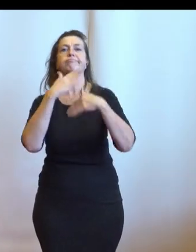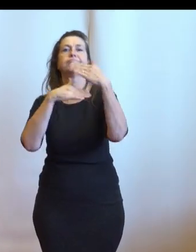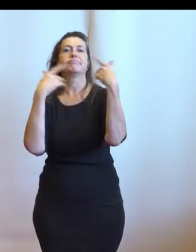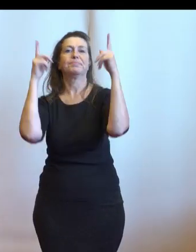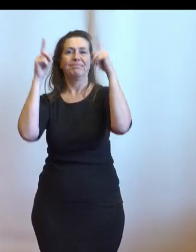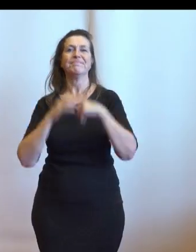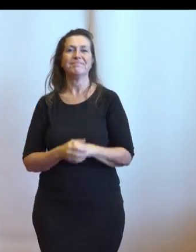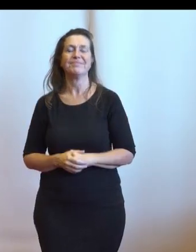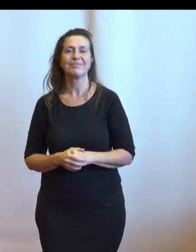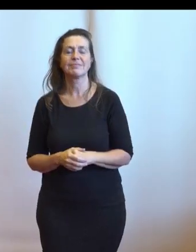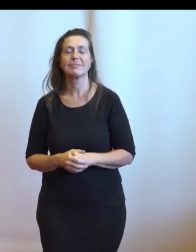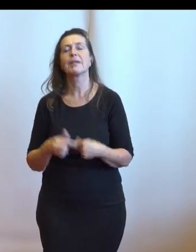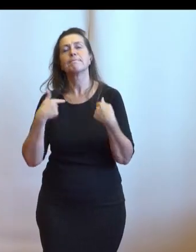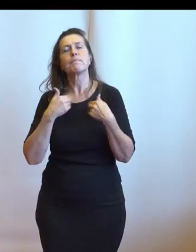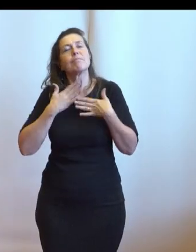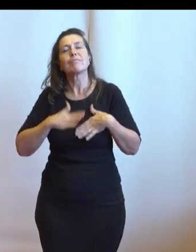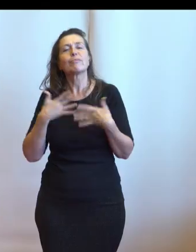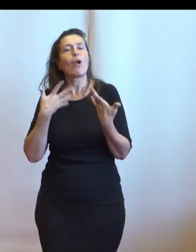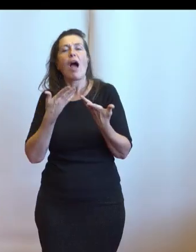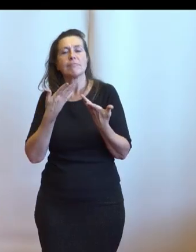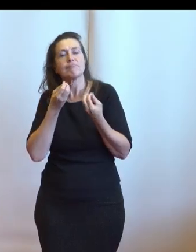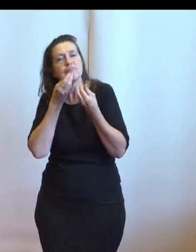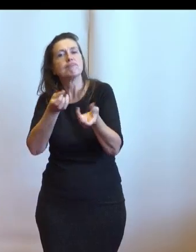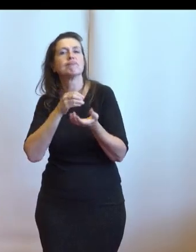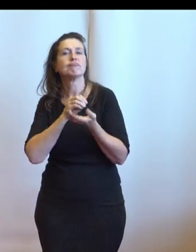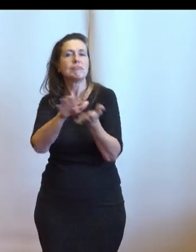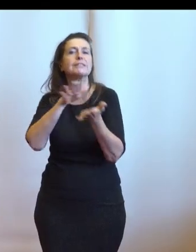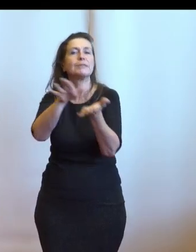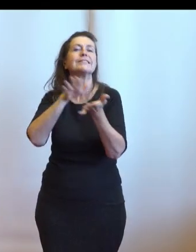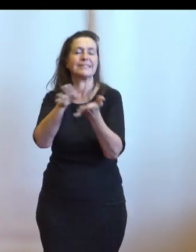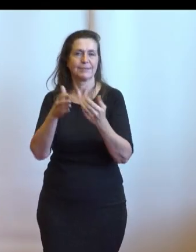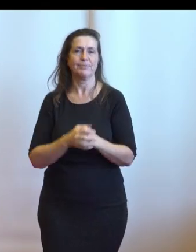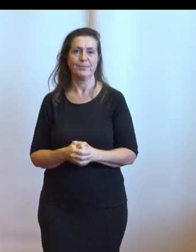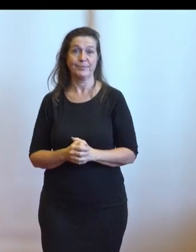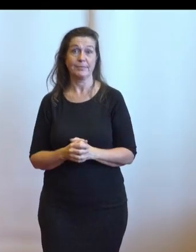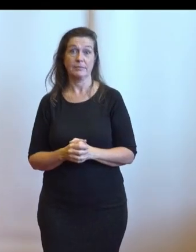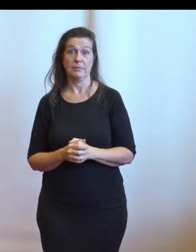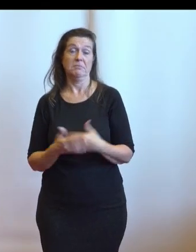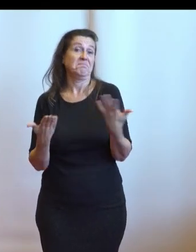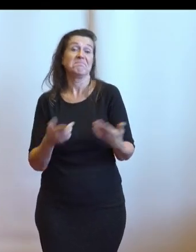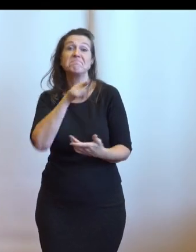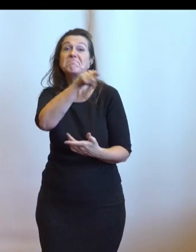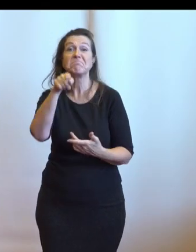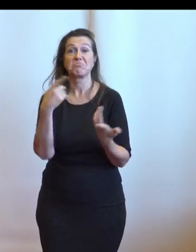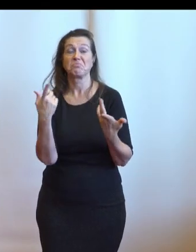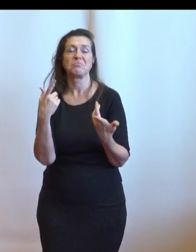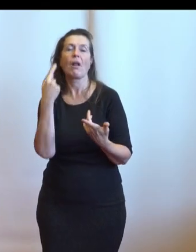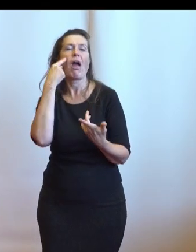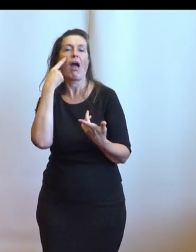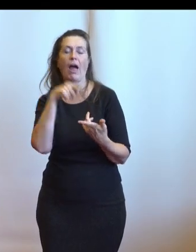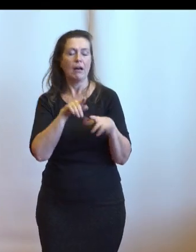would like only to share with you that if you Google in